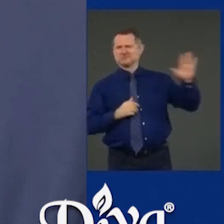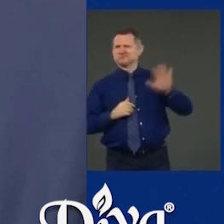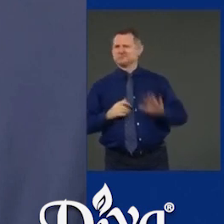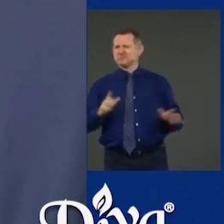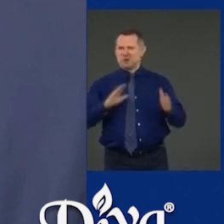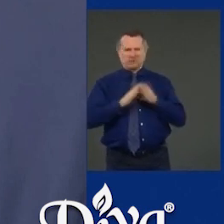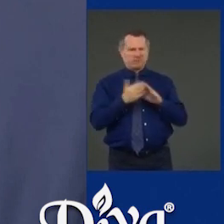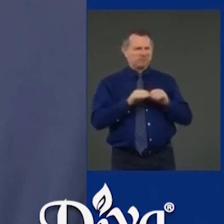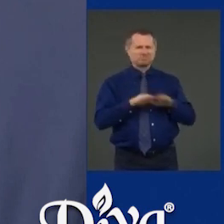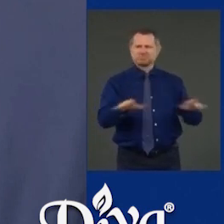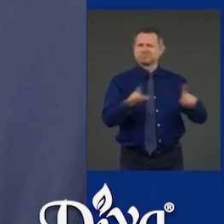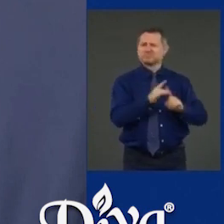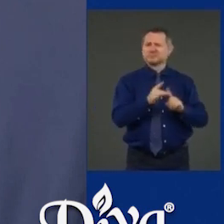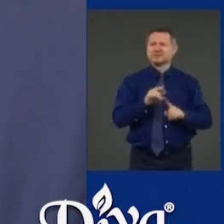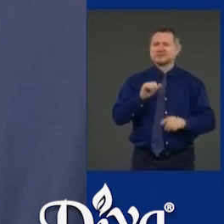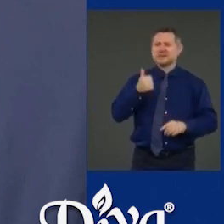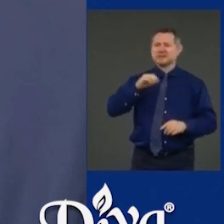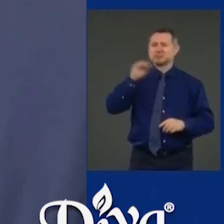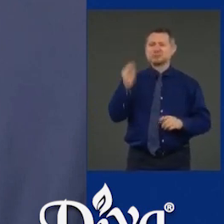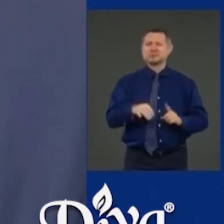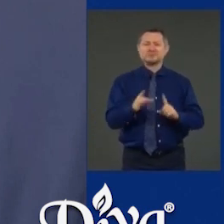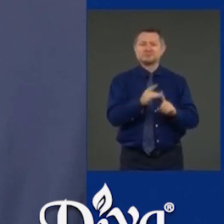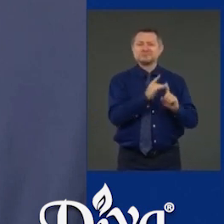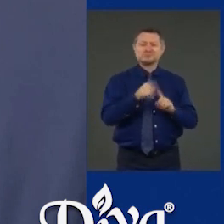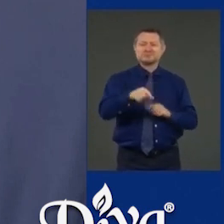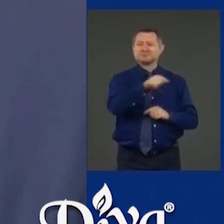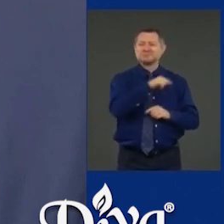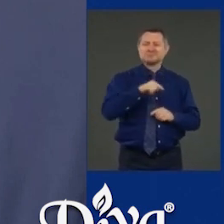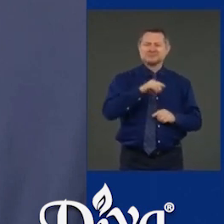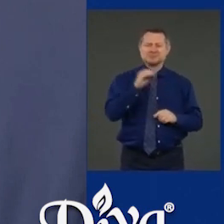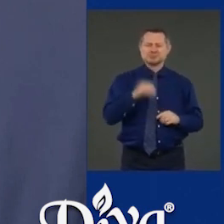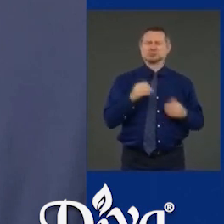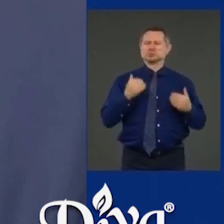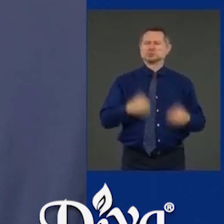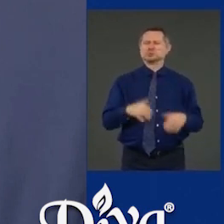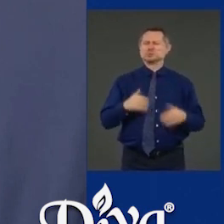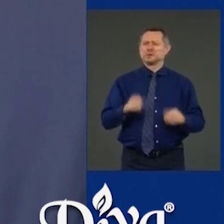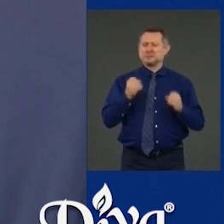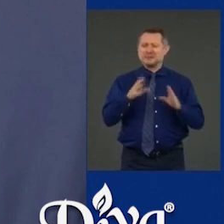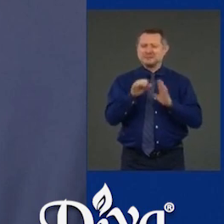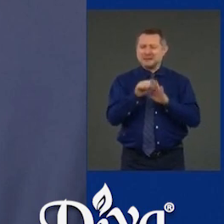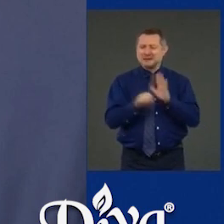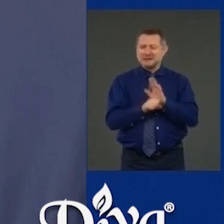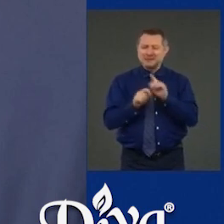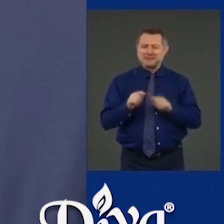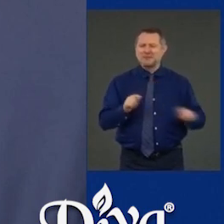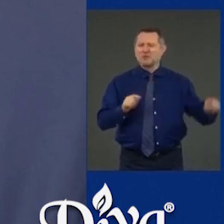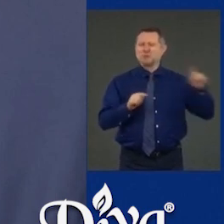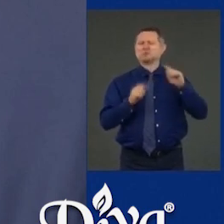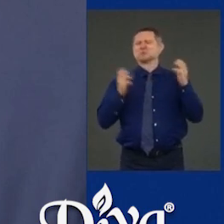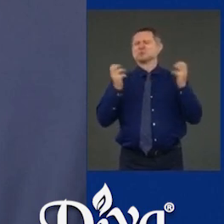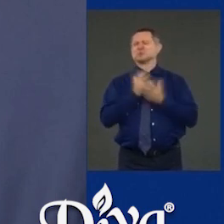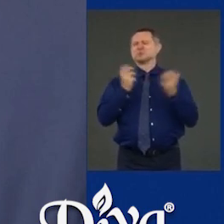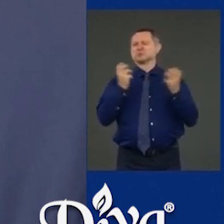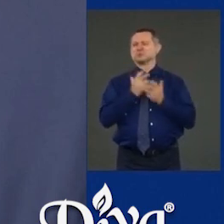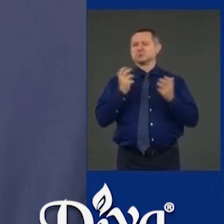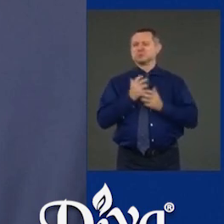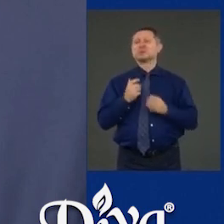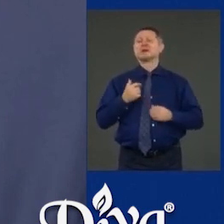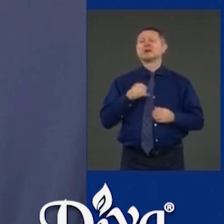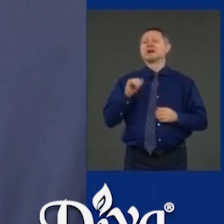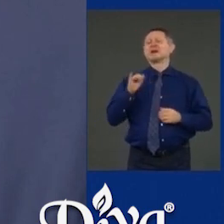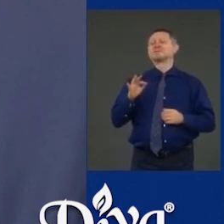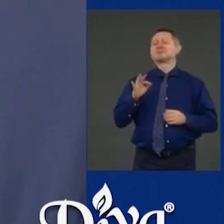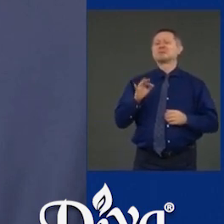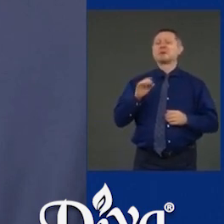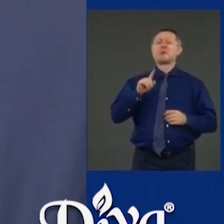than 10% positivity rate in a number of these states that we're talking about right now. And if it was limited to, you know, the